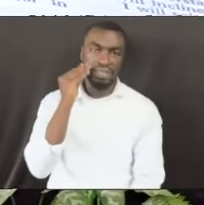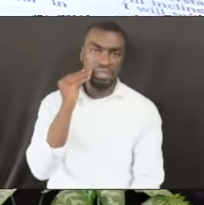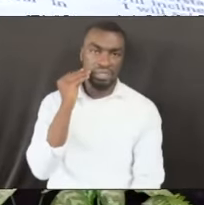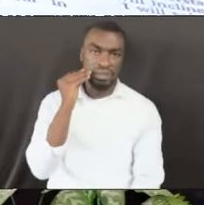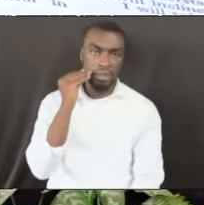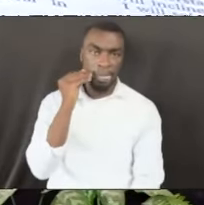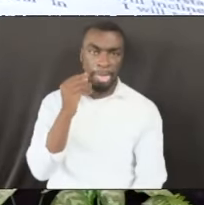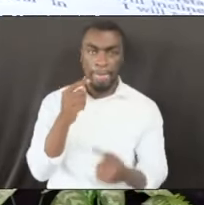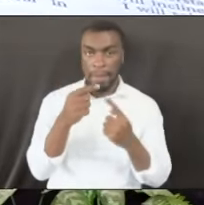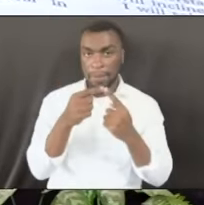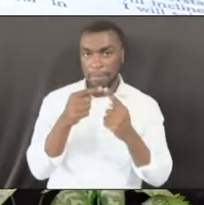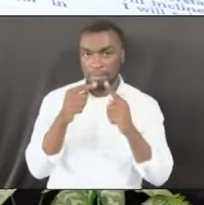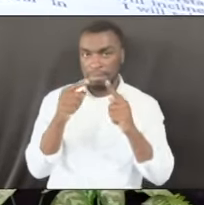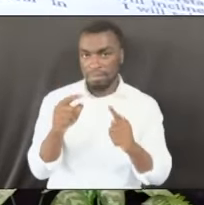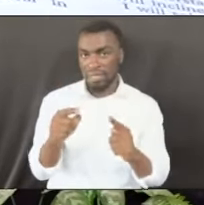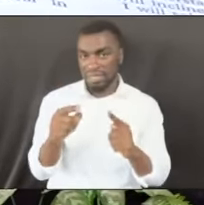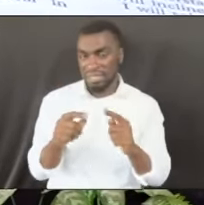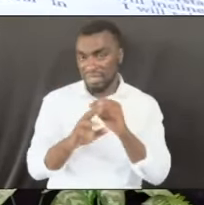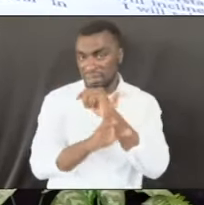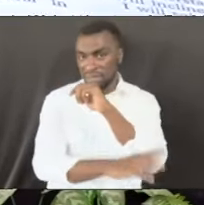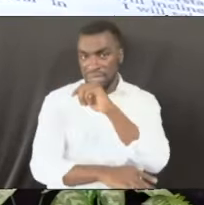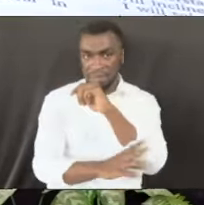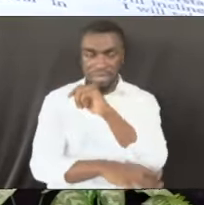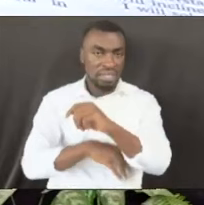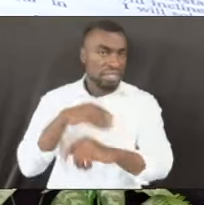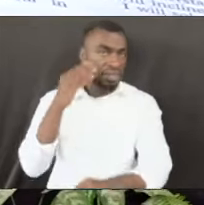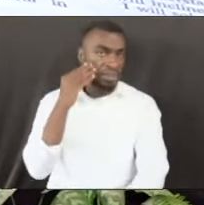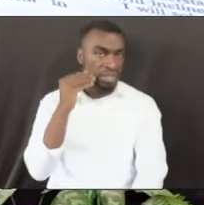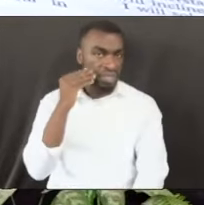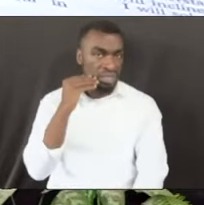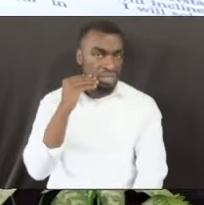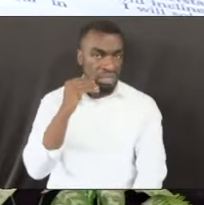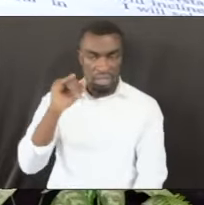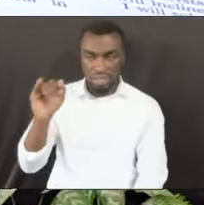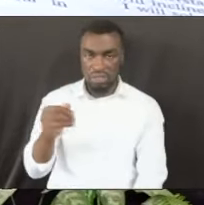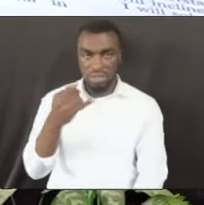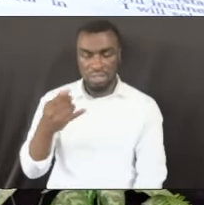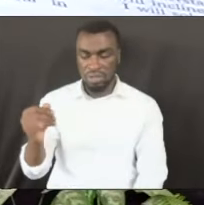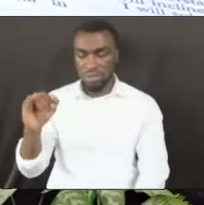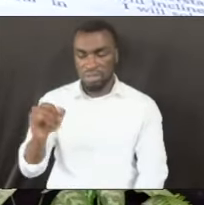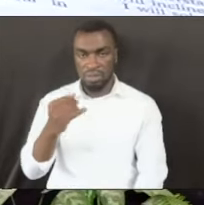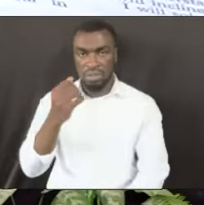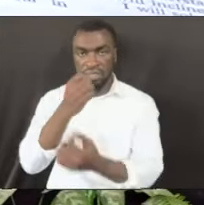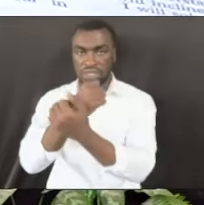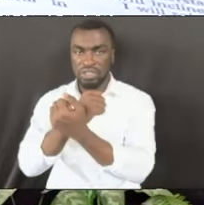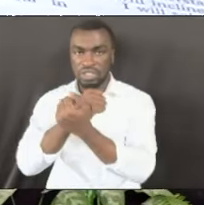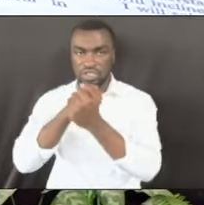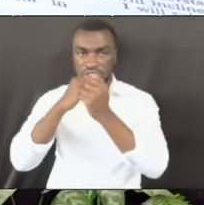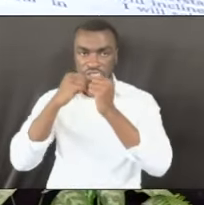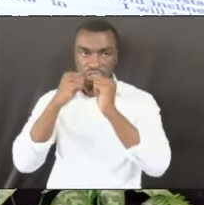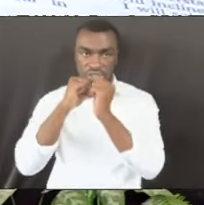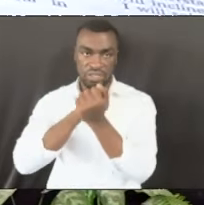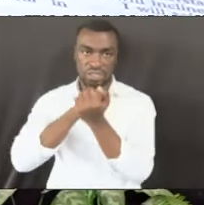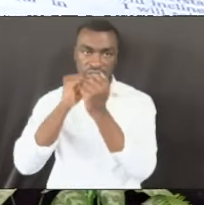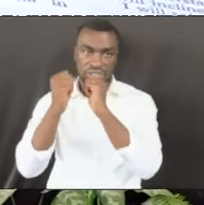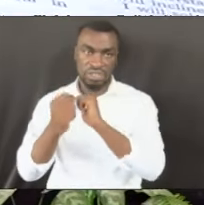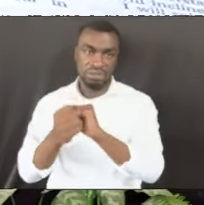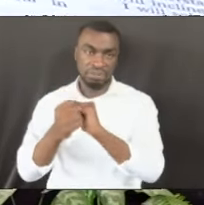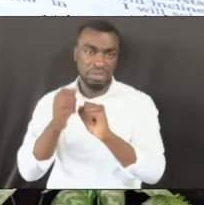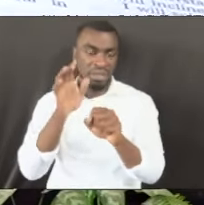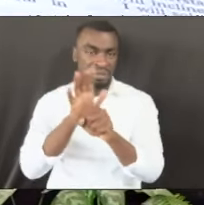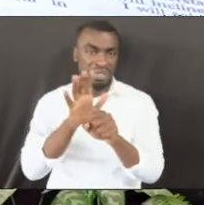But in that terrible experience, Jonah was converted. You know, I have often